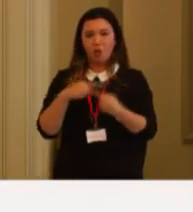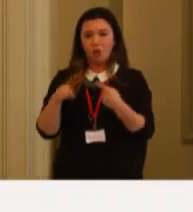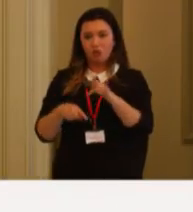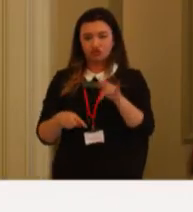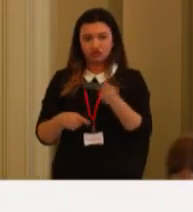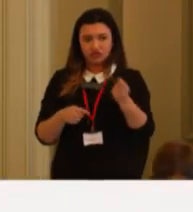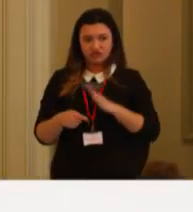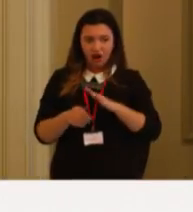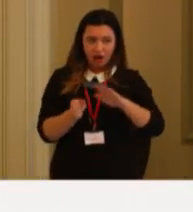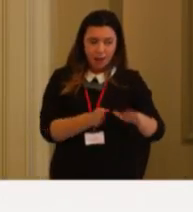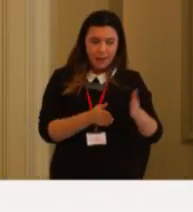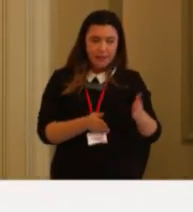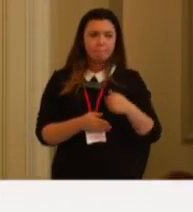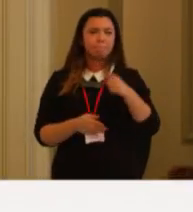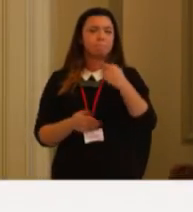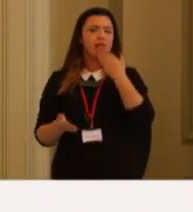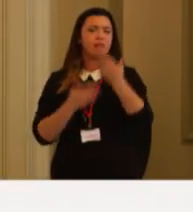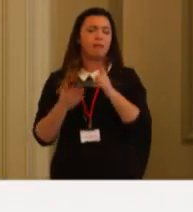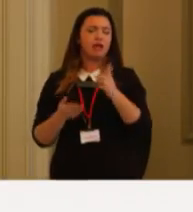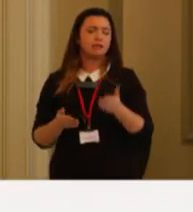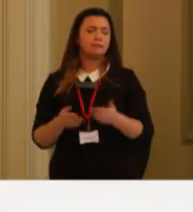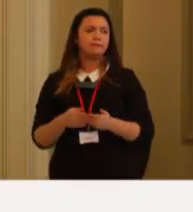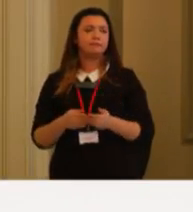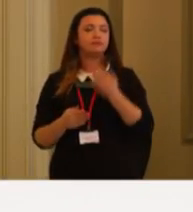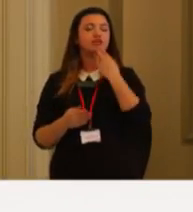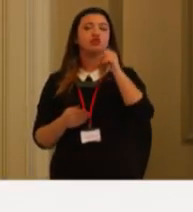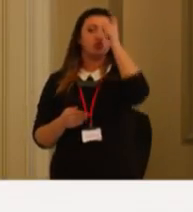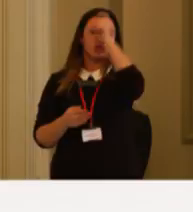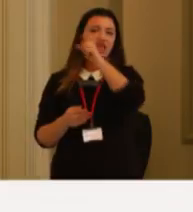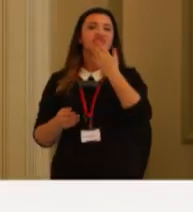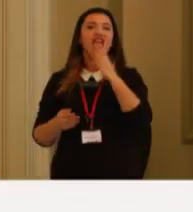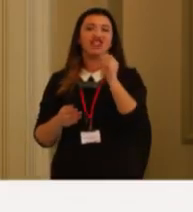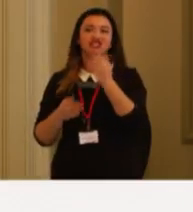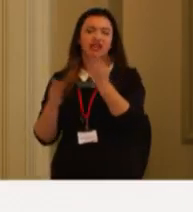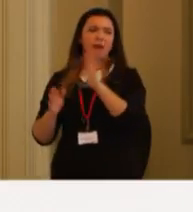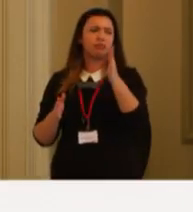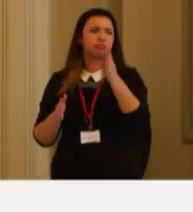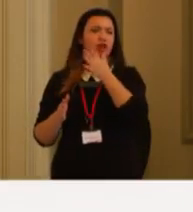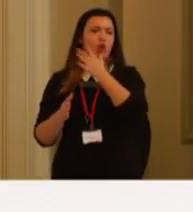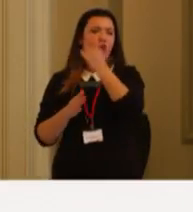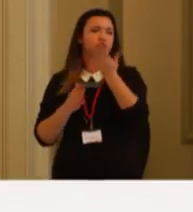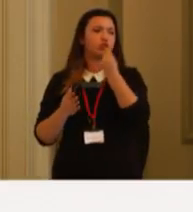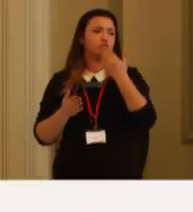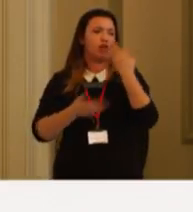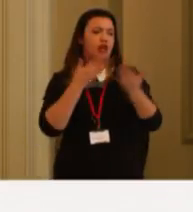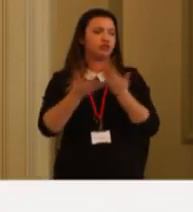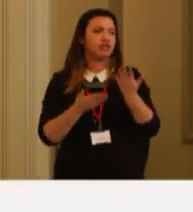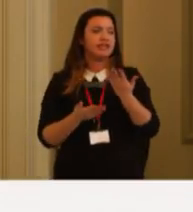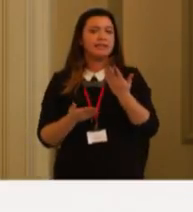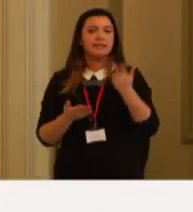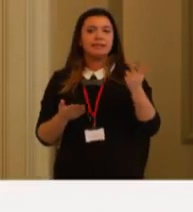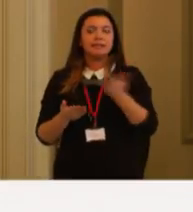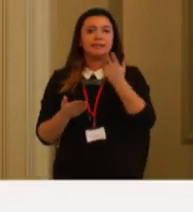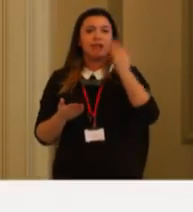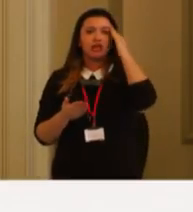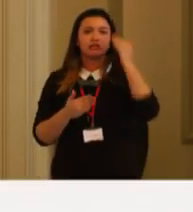and 6% who are not in active search of a job. And by the way, we keep saying that the demographics are very young in